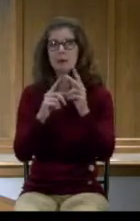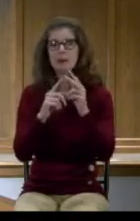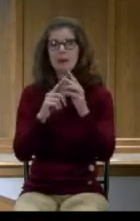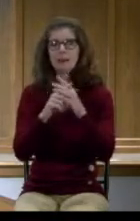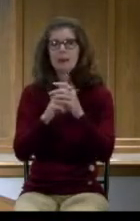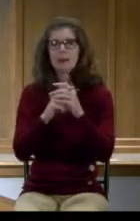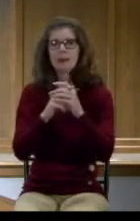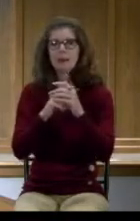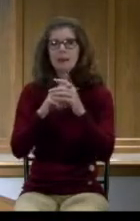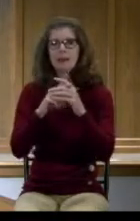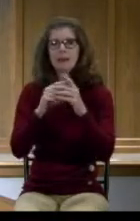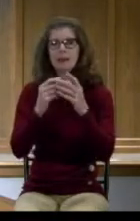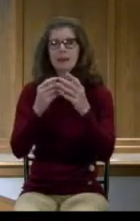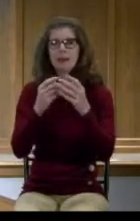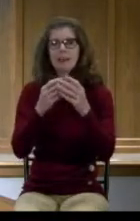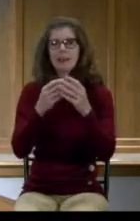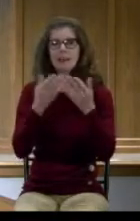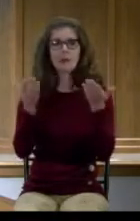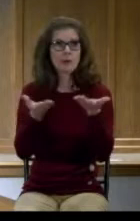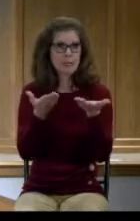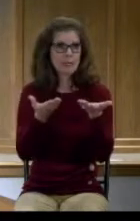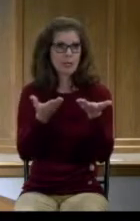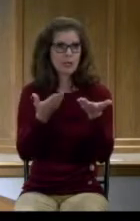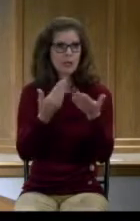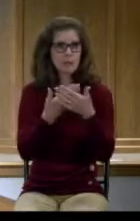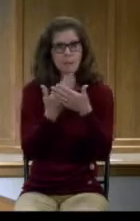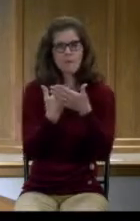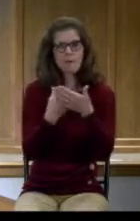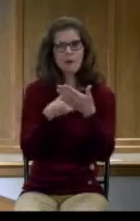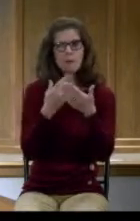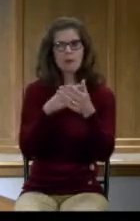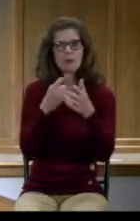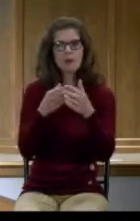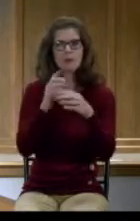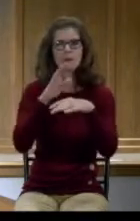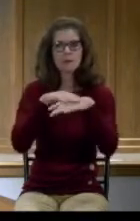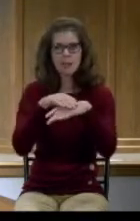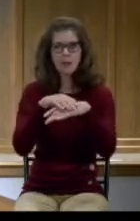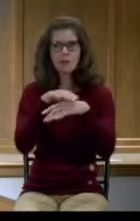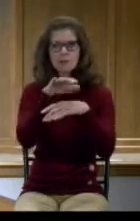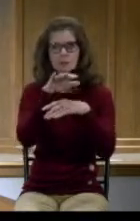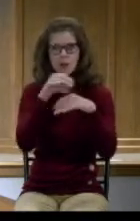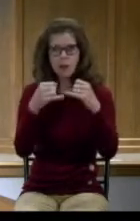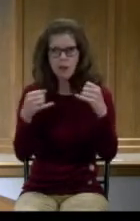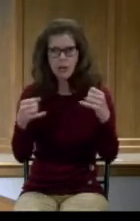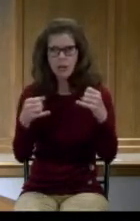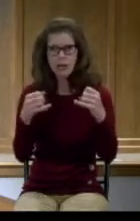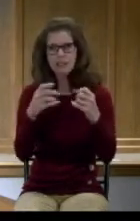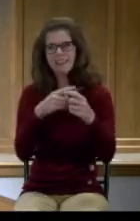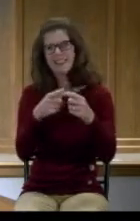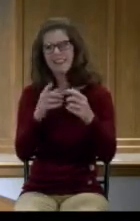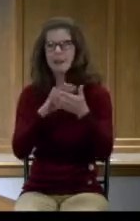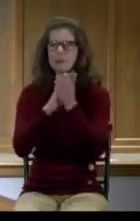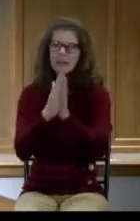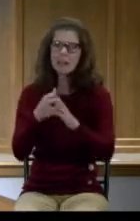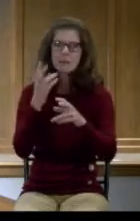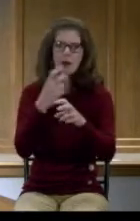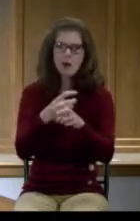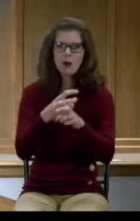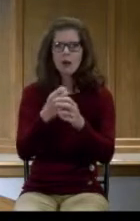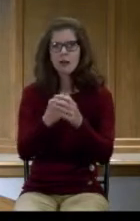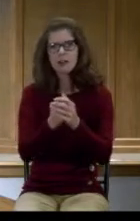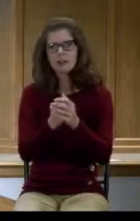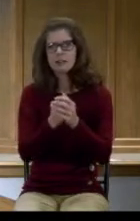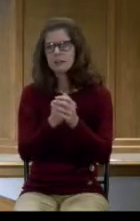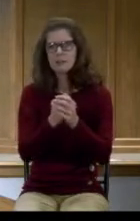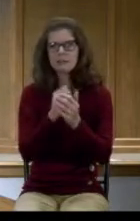room. And then when 2020 hit, they went into their living rooms. But then that got hard. And so for some of us, we go week in, week out, and we don't have the